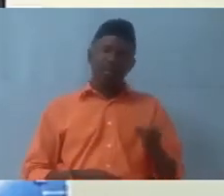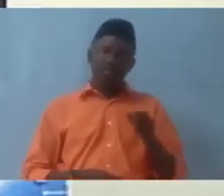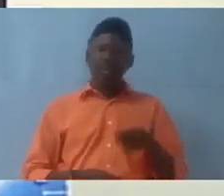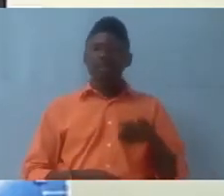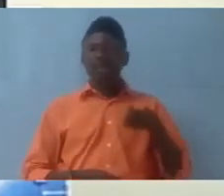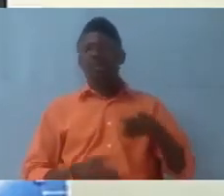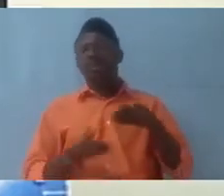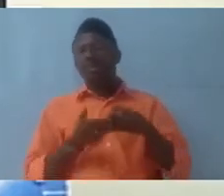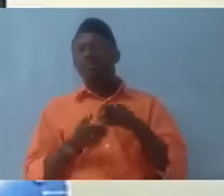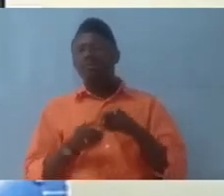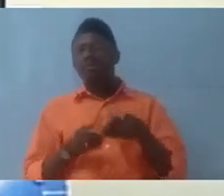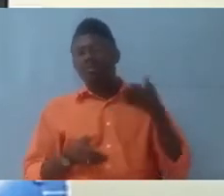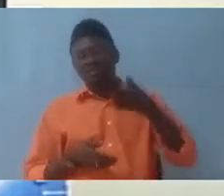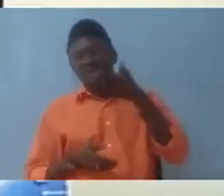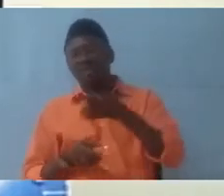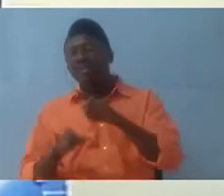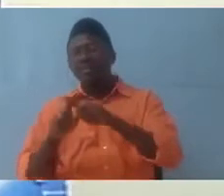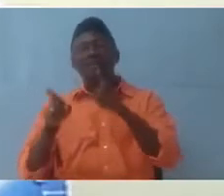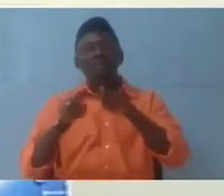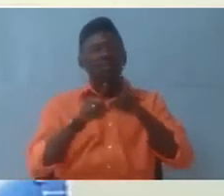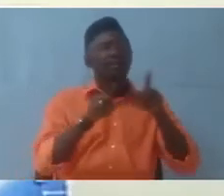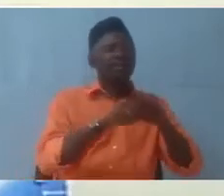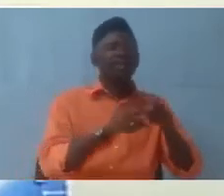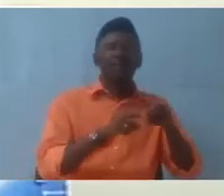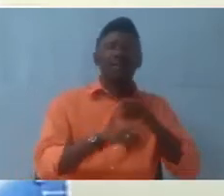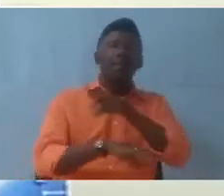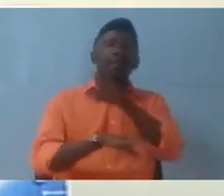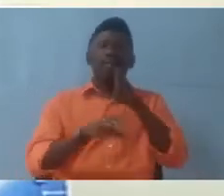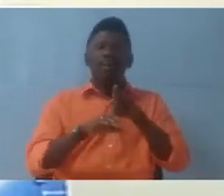Which is, I will oversee Esau, Farafenya and Mansa Konko.